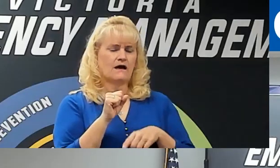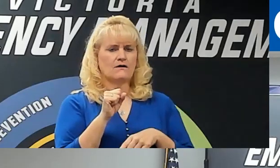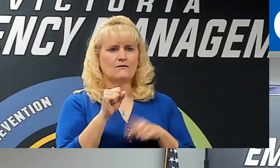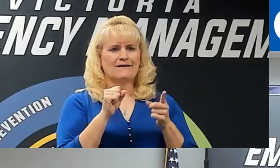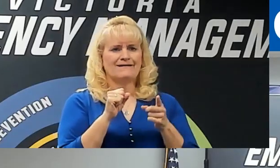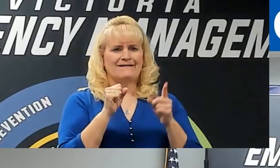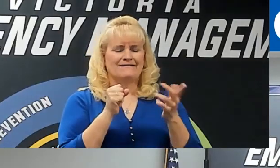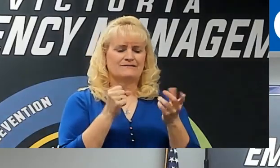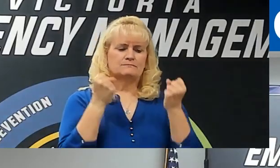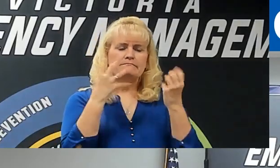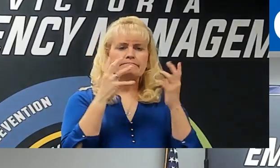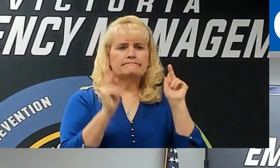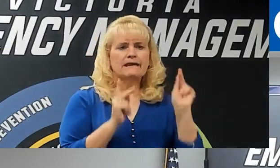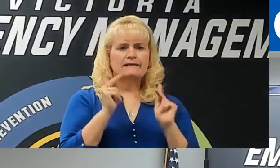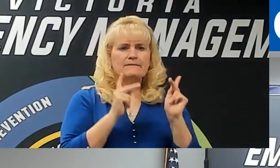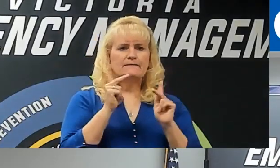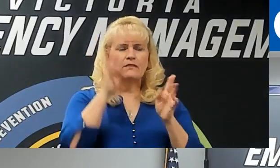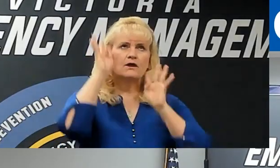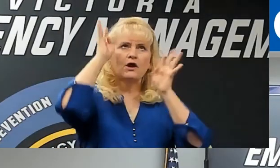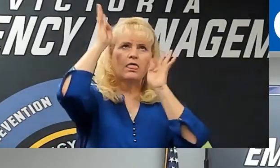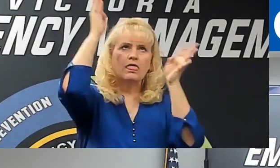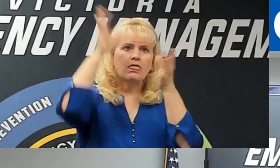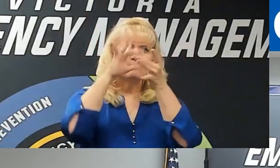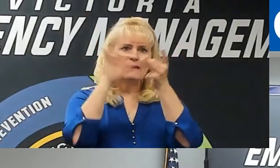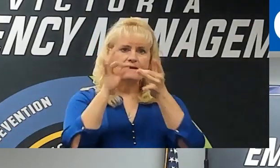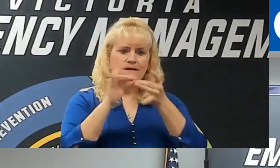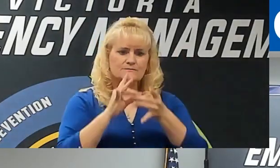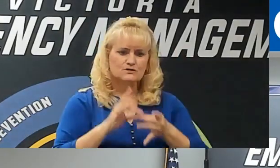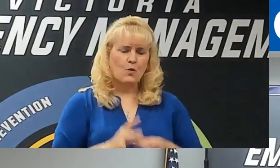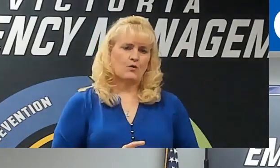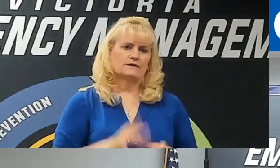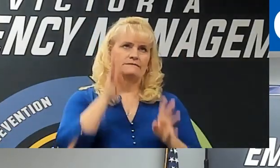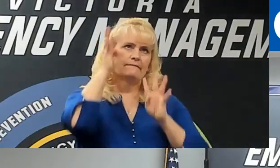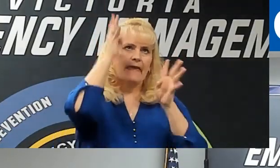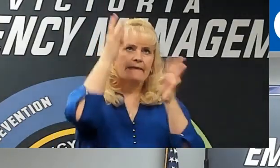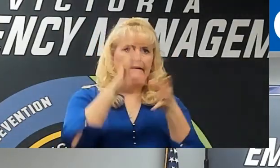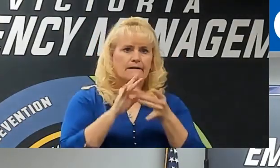COVID so that they'll come out positive. Okay, well, that doesn't happen either, all right?